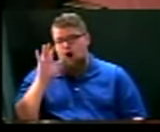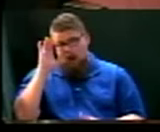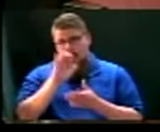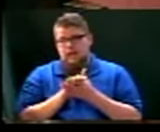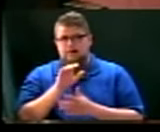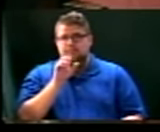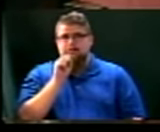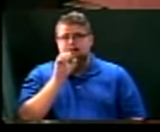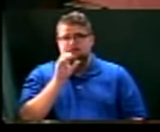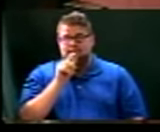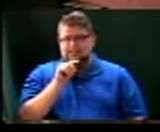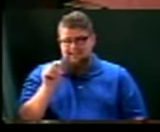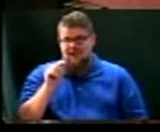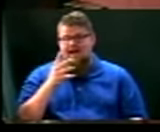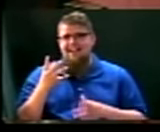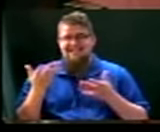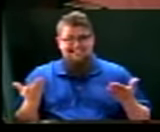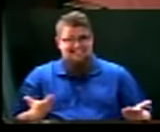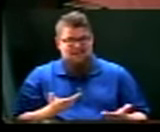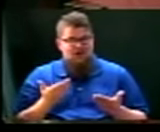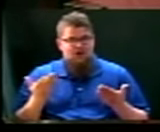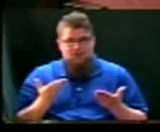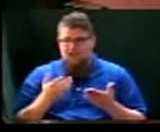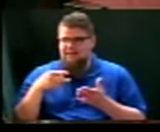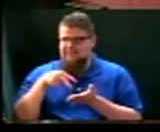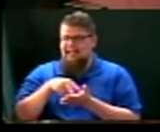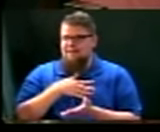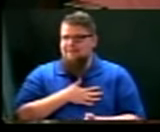this evening, I believe, so if he'll please stand.